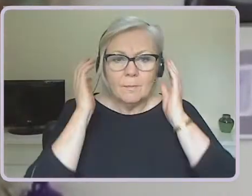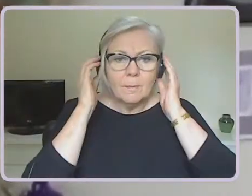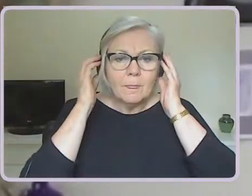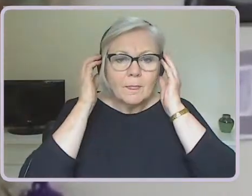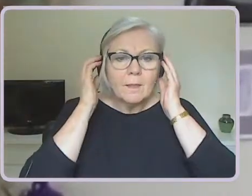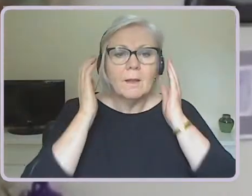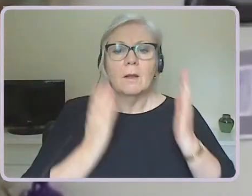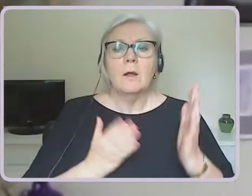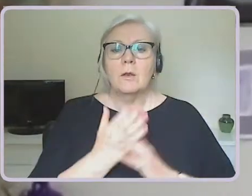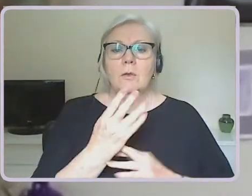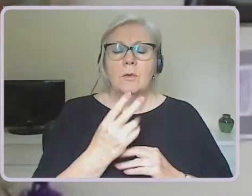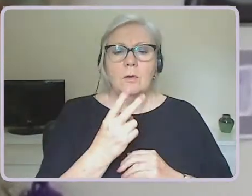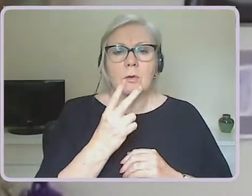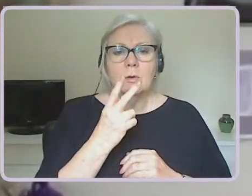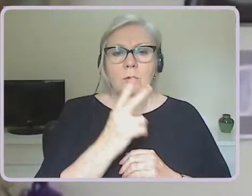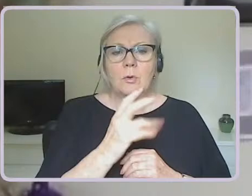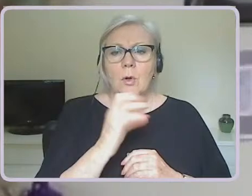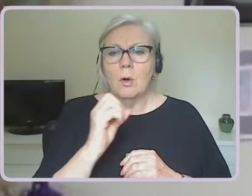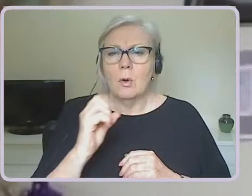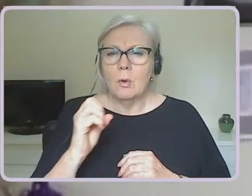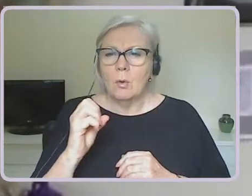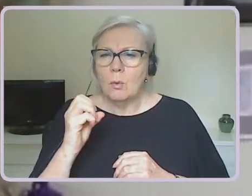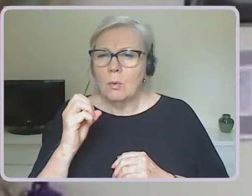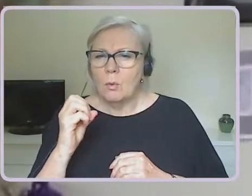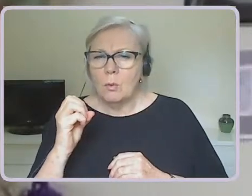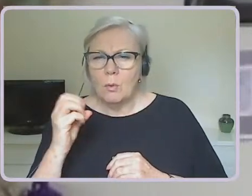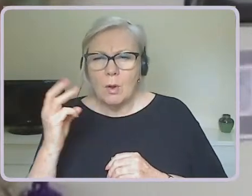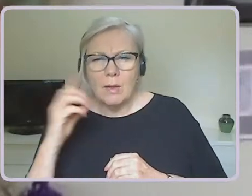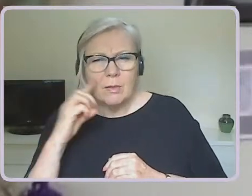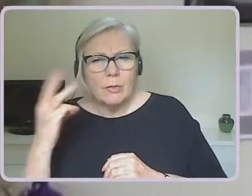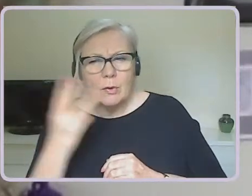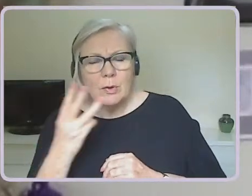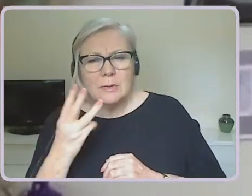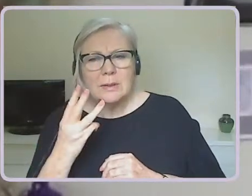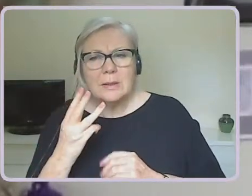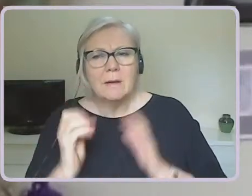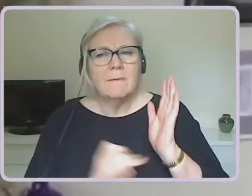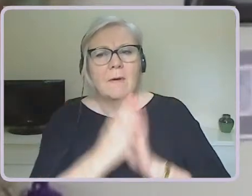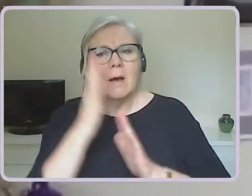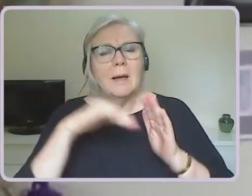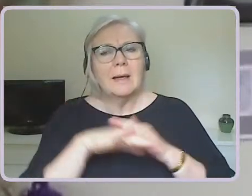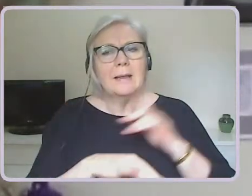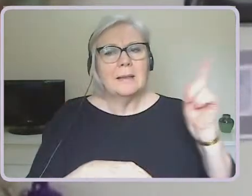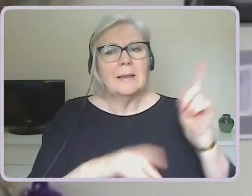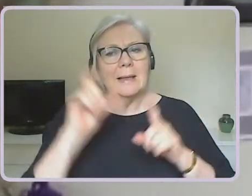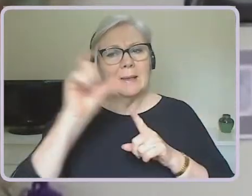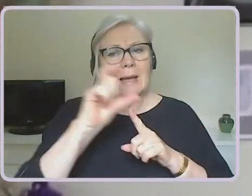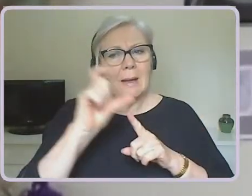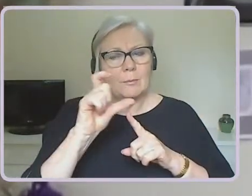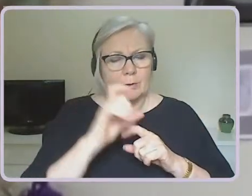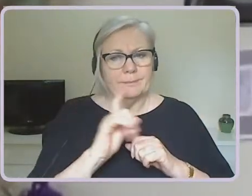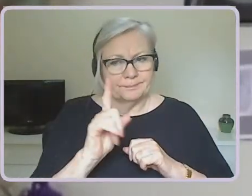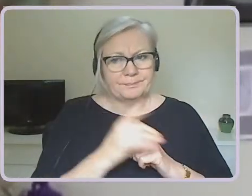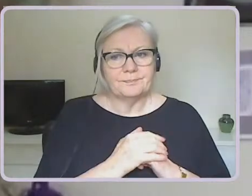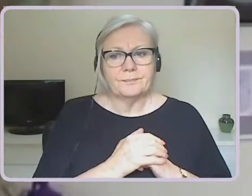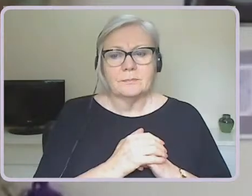2003 bushfires in Canberra a very important lesson. The people who are connected to existing services